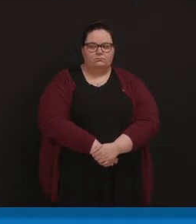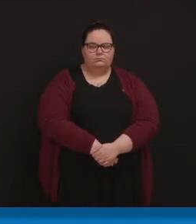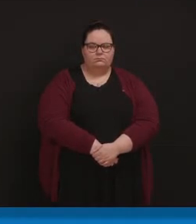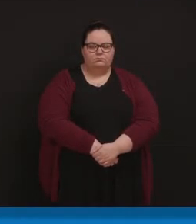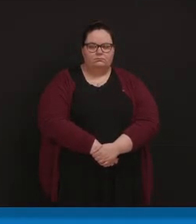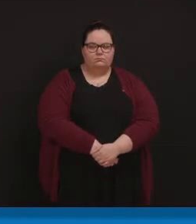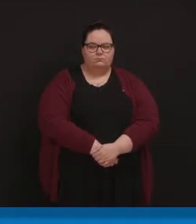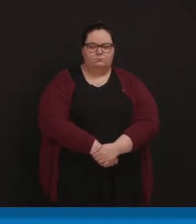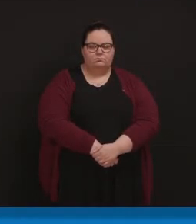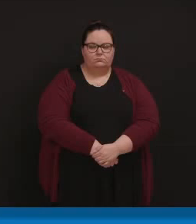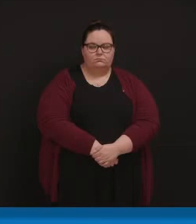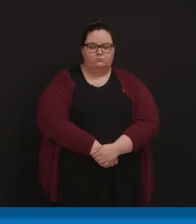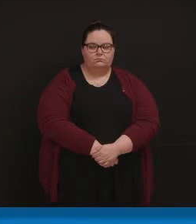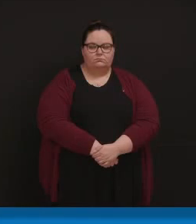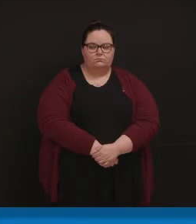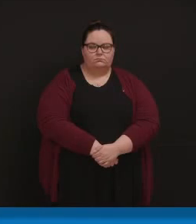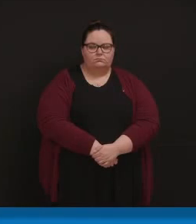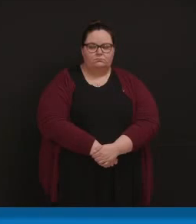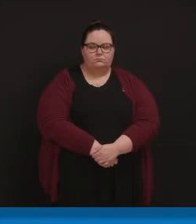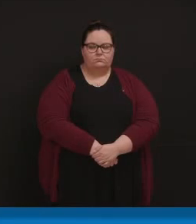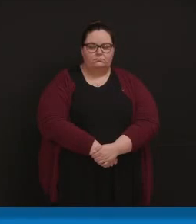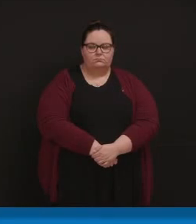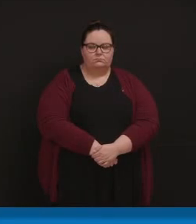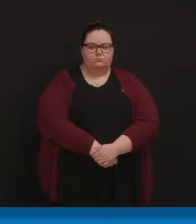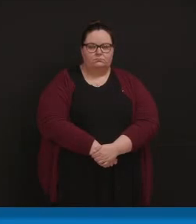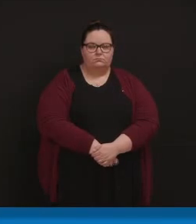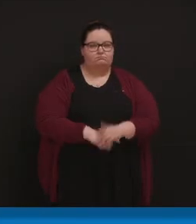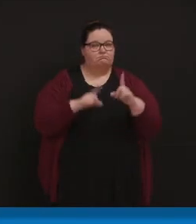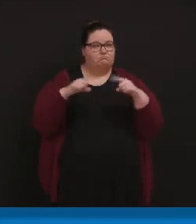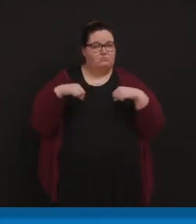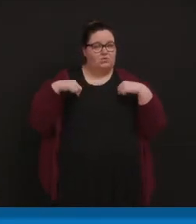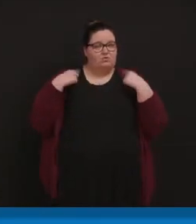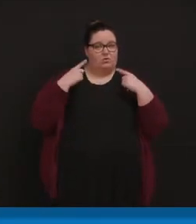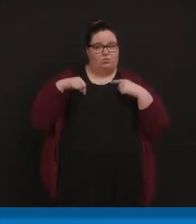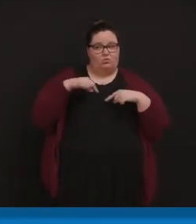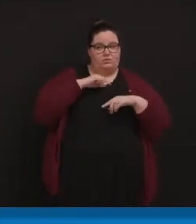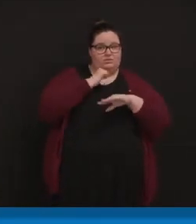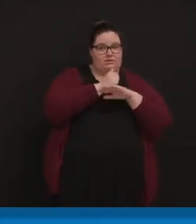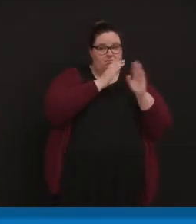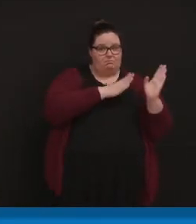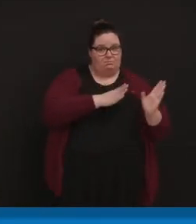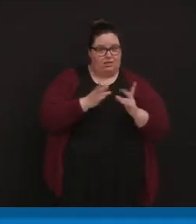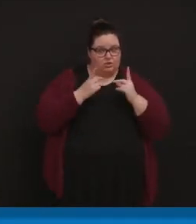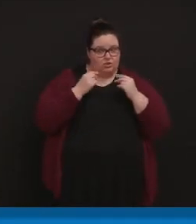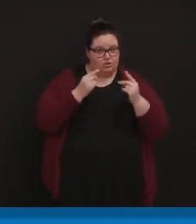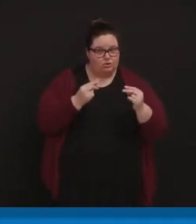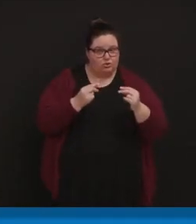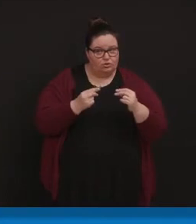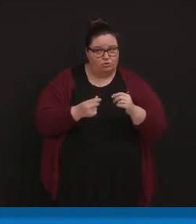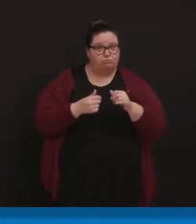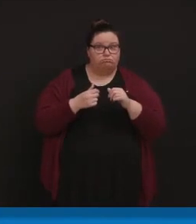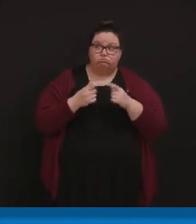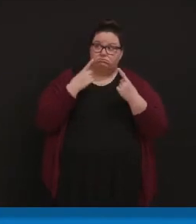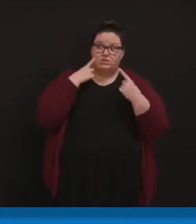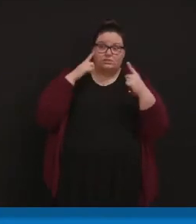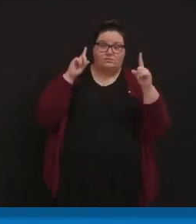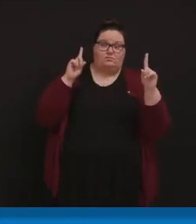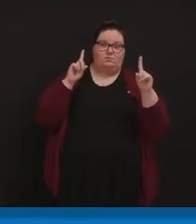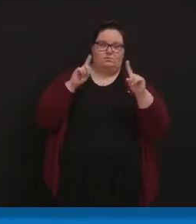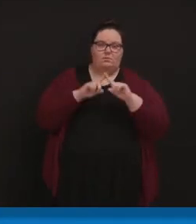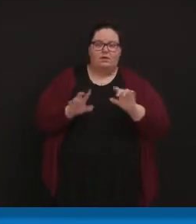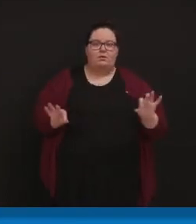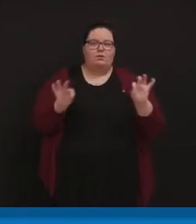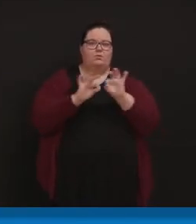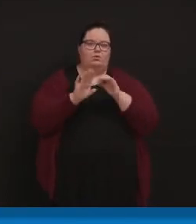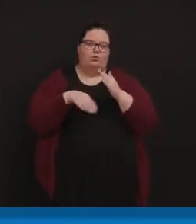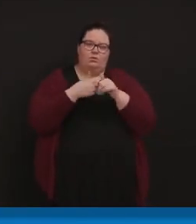and safely. when it's had contact with the virus so far, let's keep it up. The plan is only as good as those of us who are willing to follow